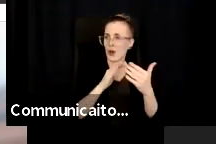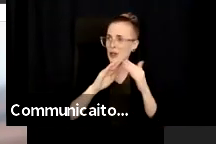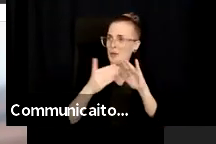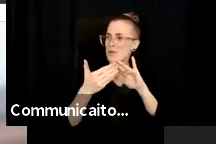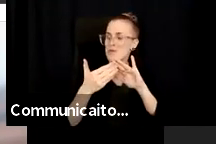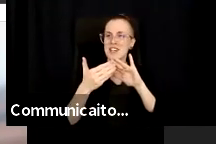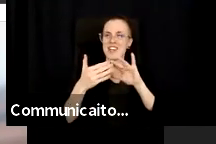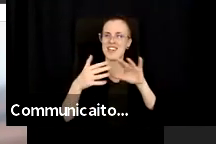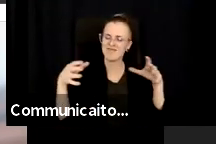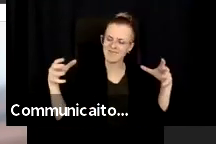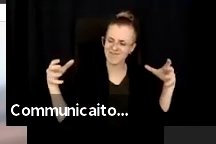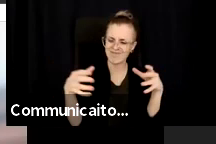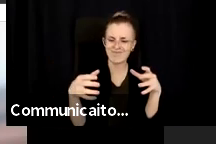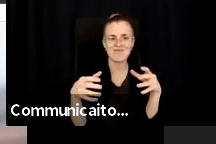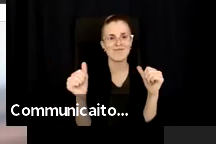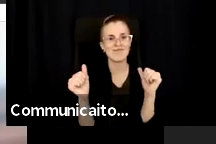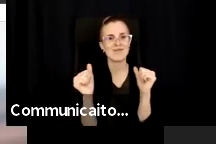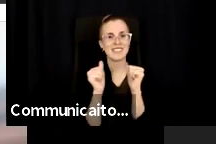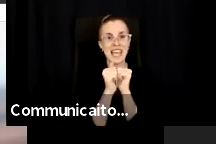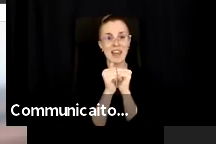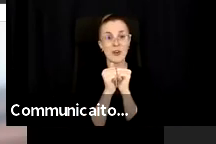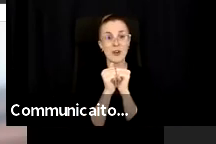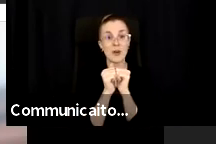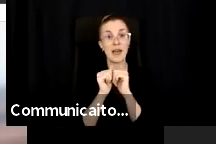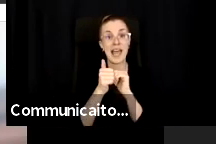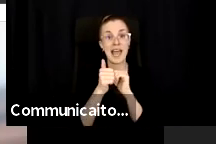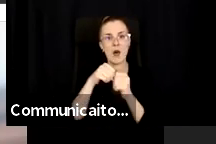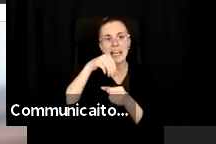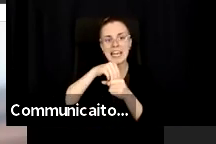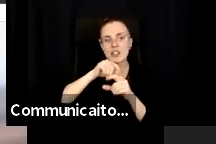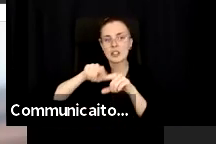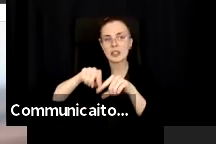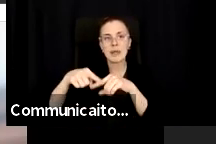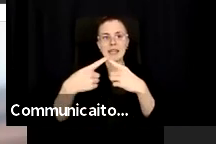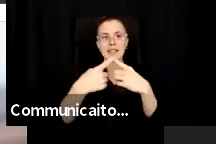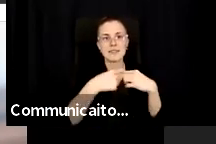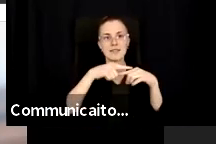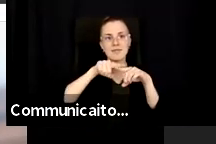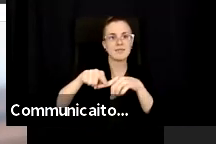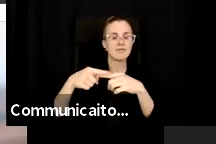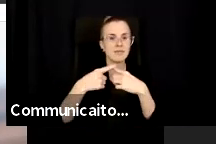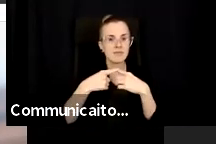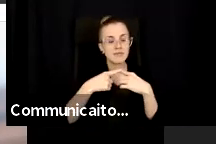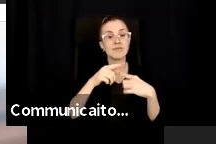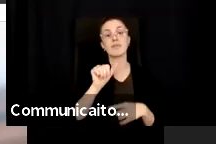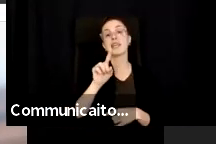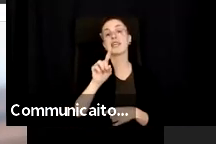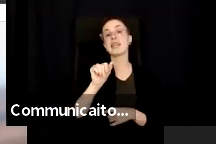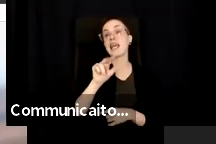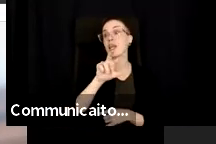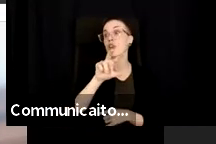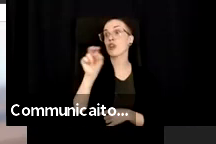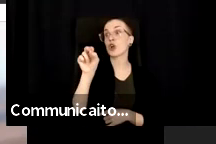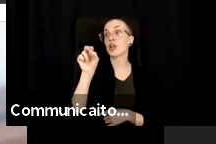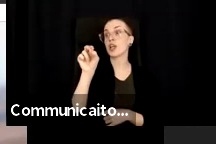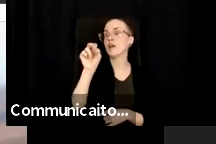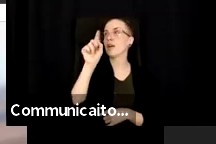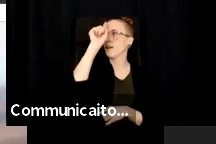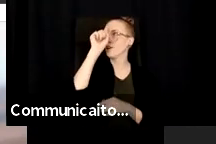joined together by interdependence. ADA 30 reminds me